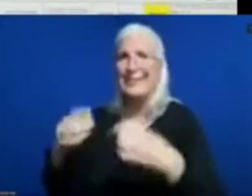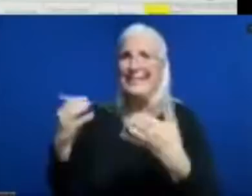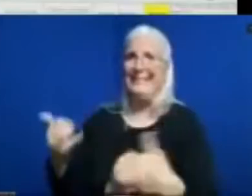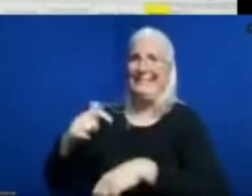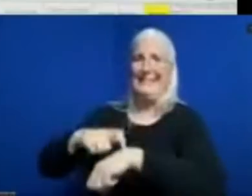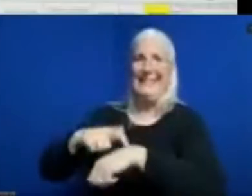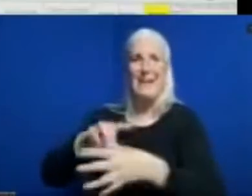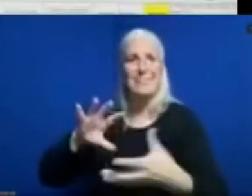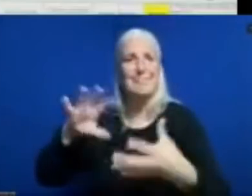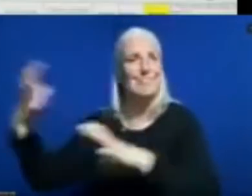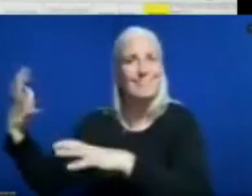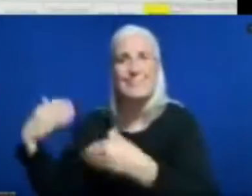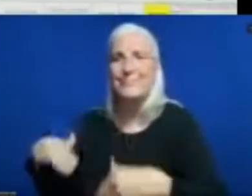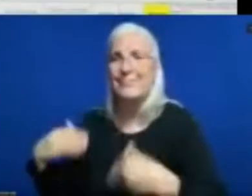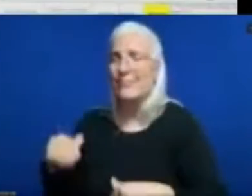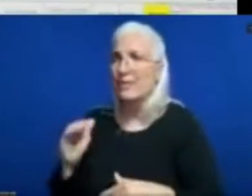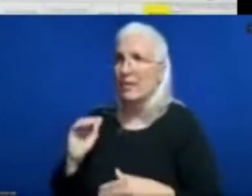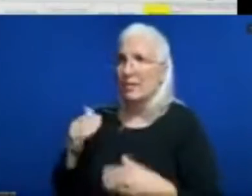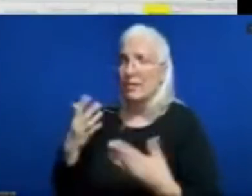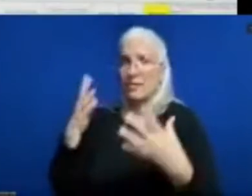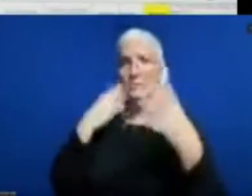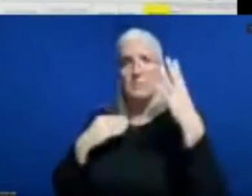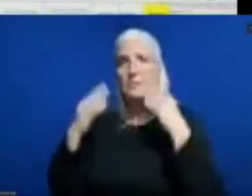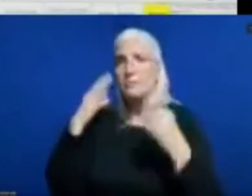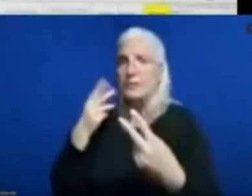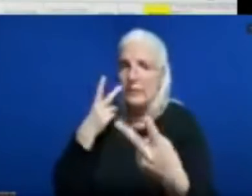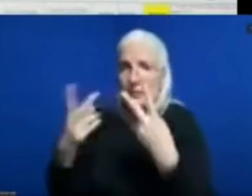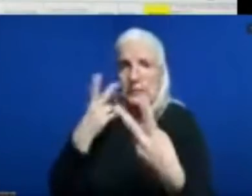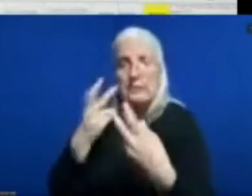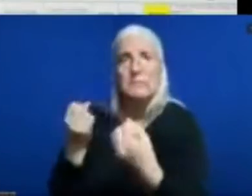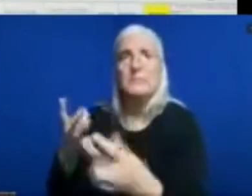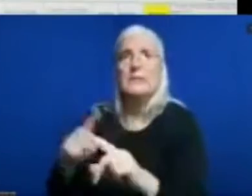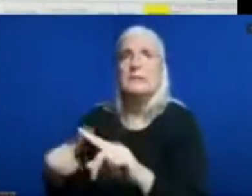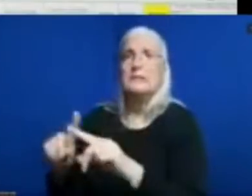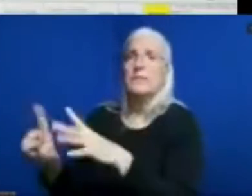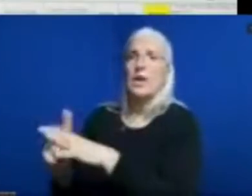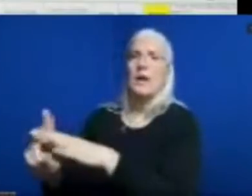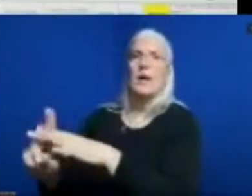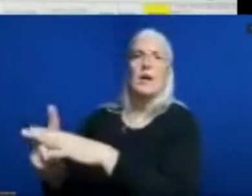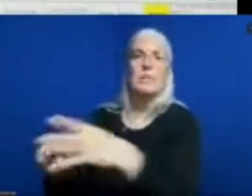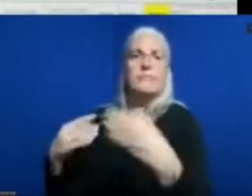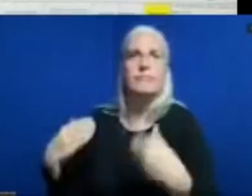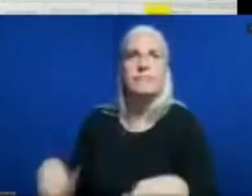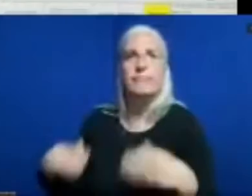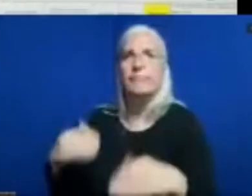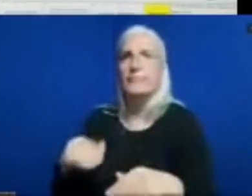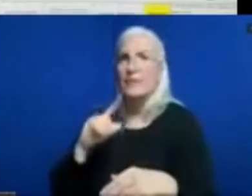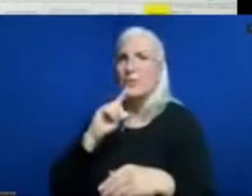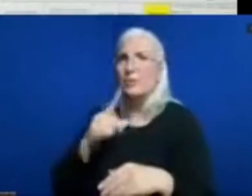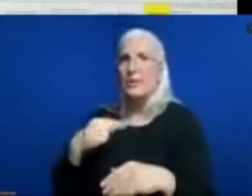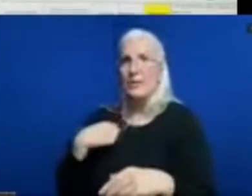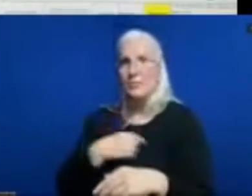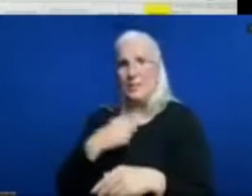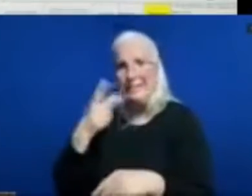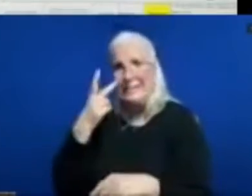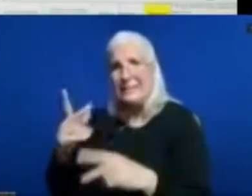shared experience for all of us. We see the evacuations crossing lines. We see our firefighters crossing